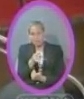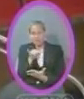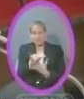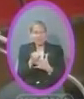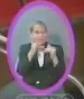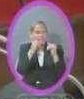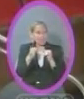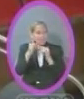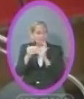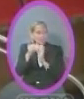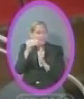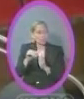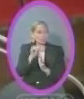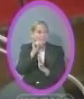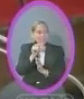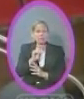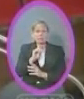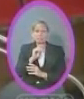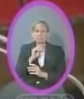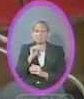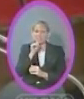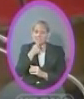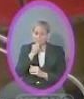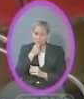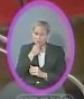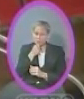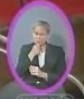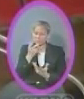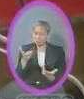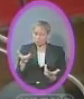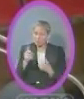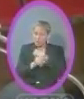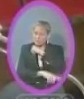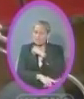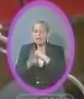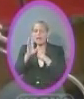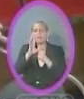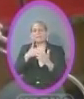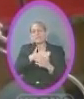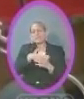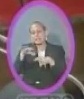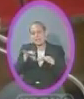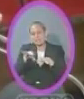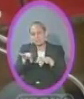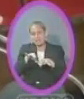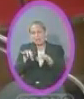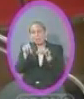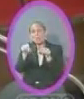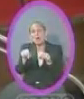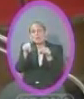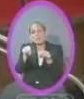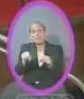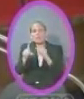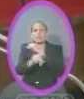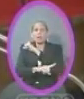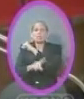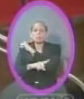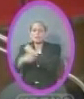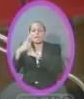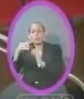individual student does not suffer a consequence, I'd like Mrs. Izquierdo to very quickly explain the possible array of consequences